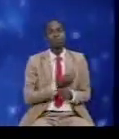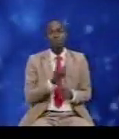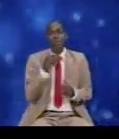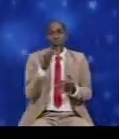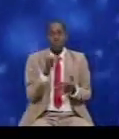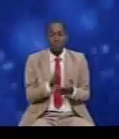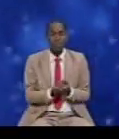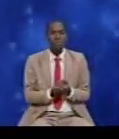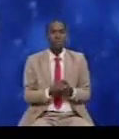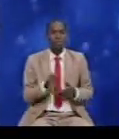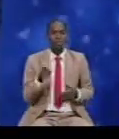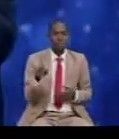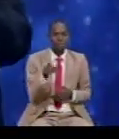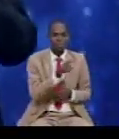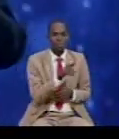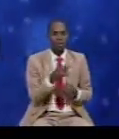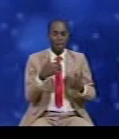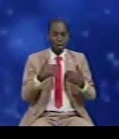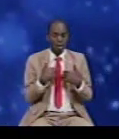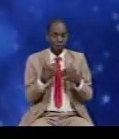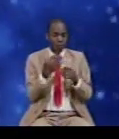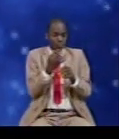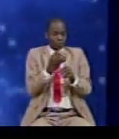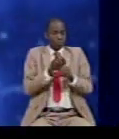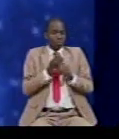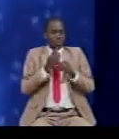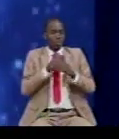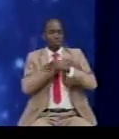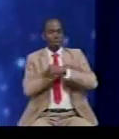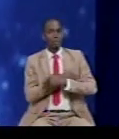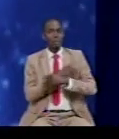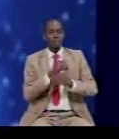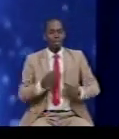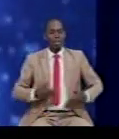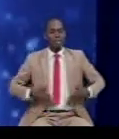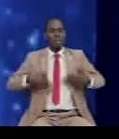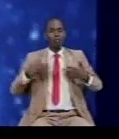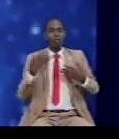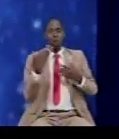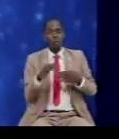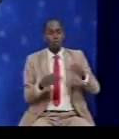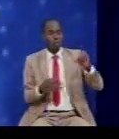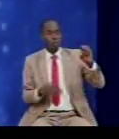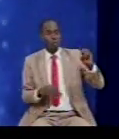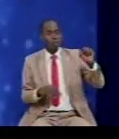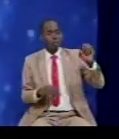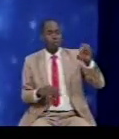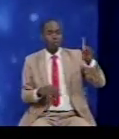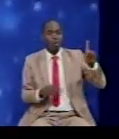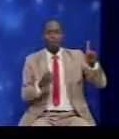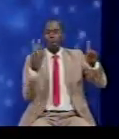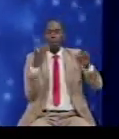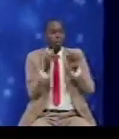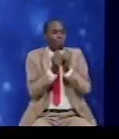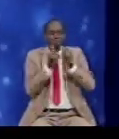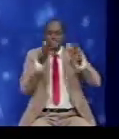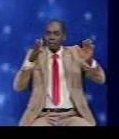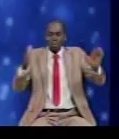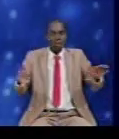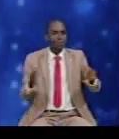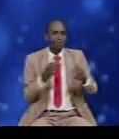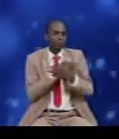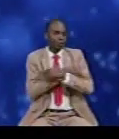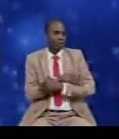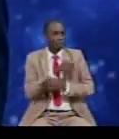now got the rest. The life of Saul was restless. There's no peace for the wicked, says the